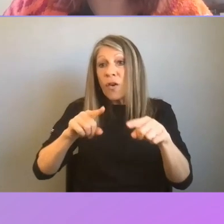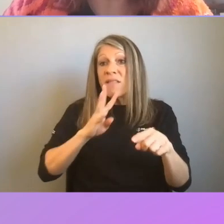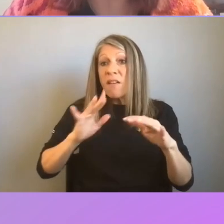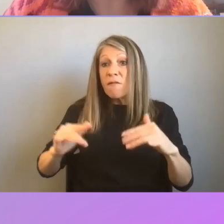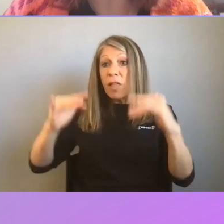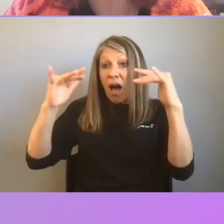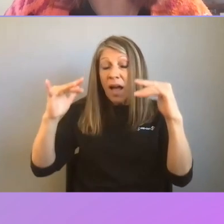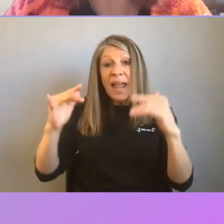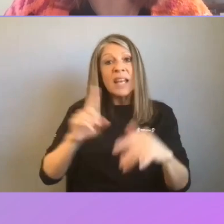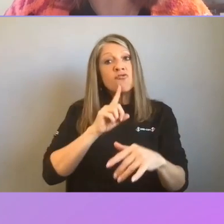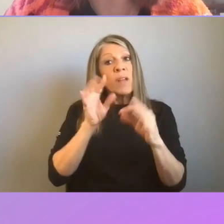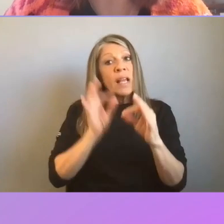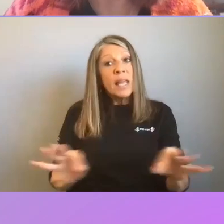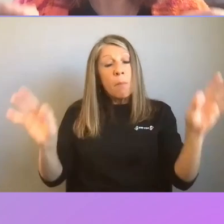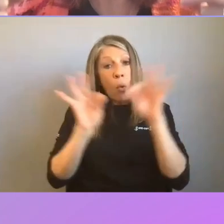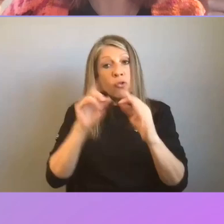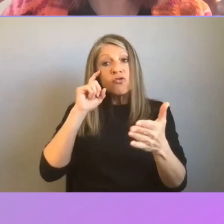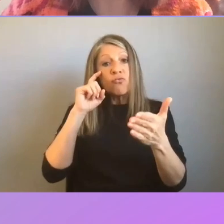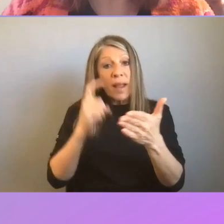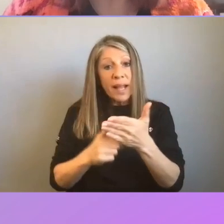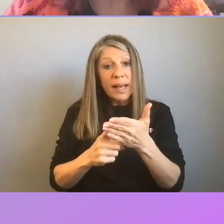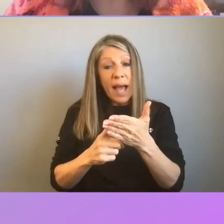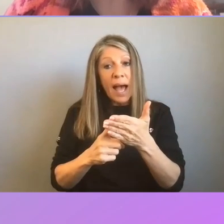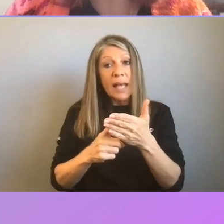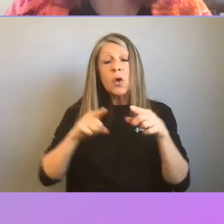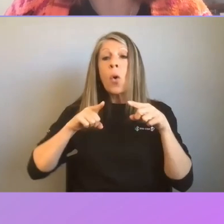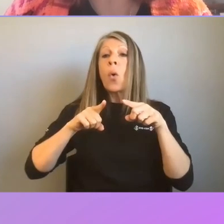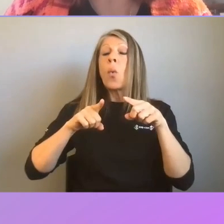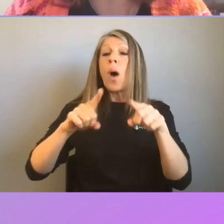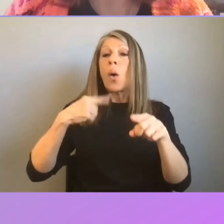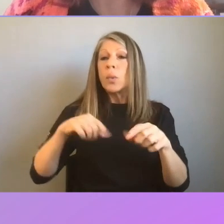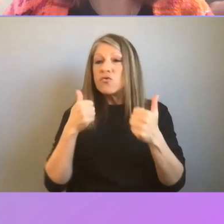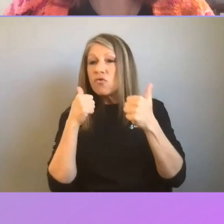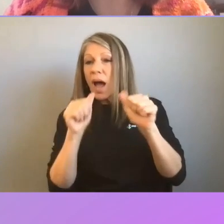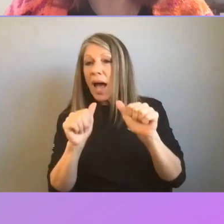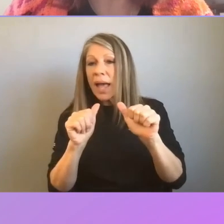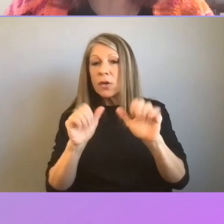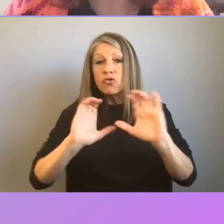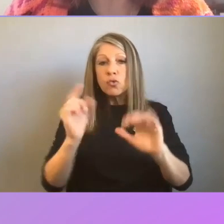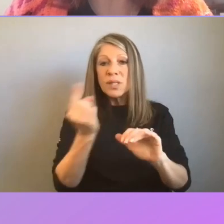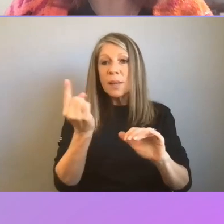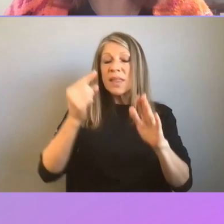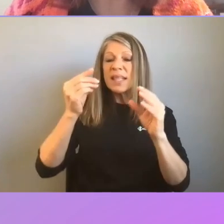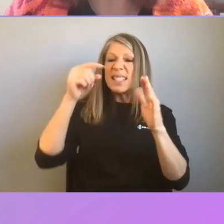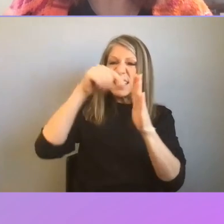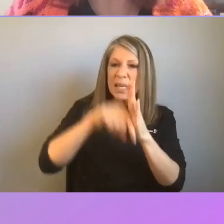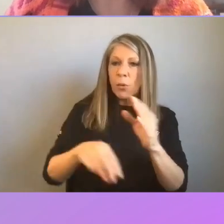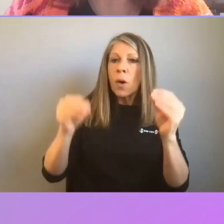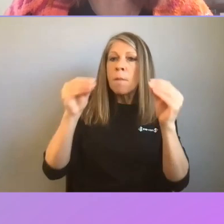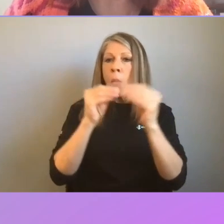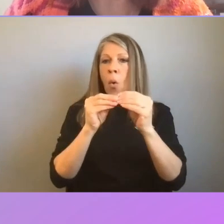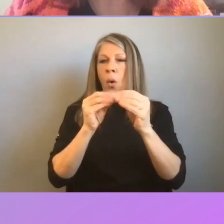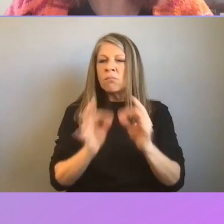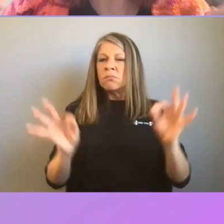it's really important to recognize that while we strive for something that is deeper and more meaningful when we